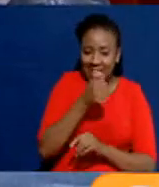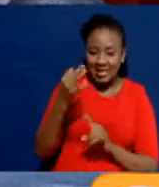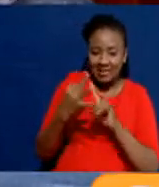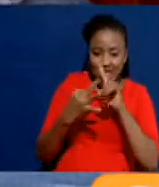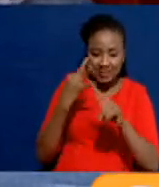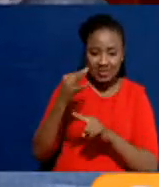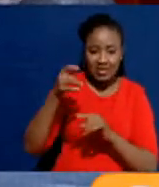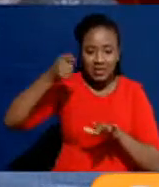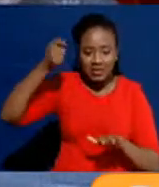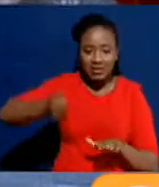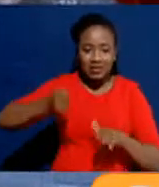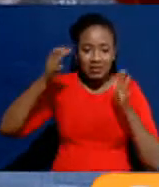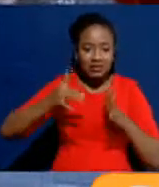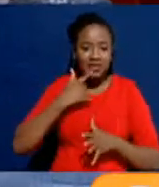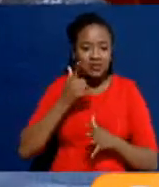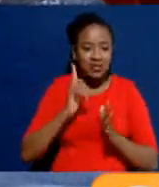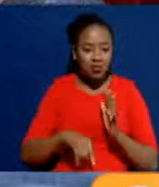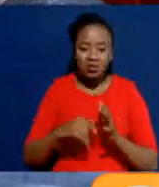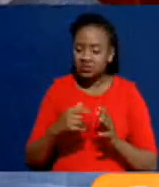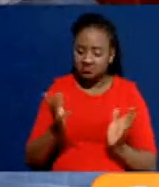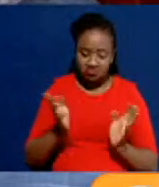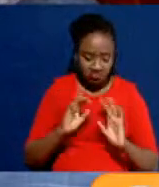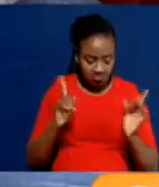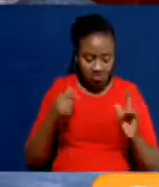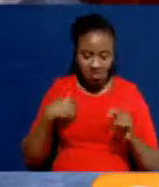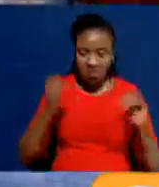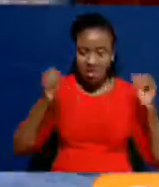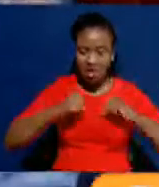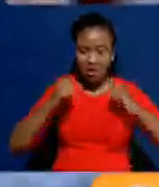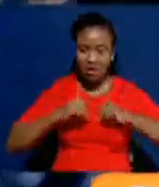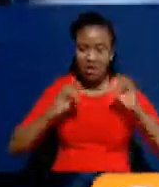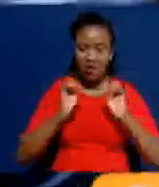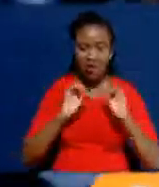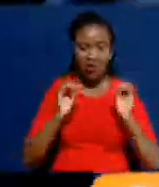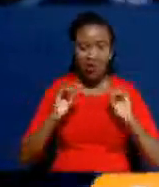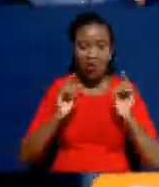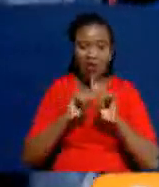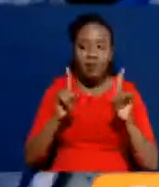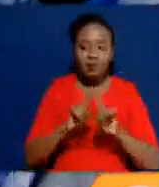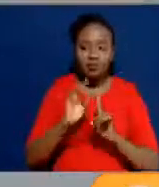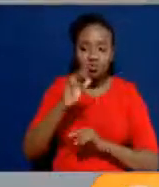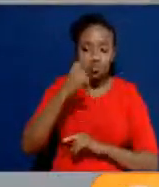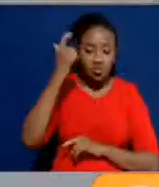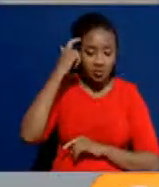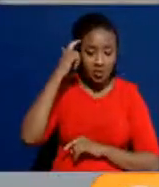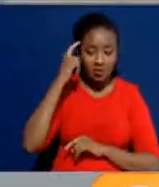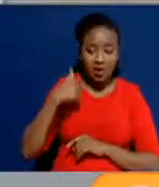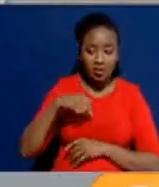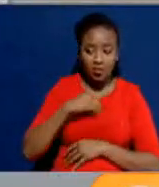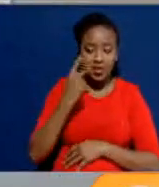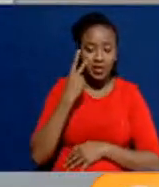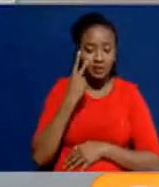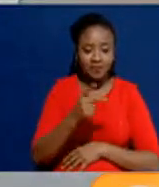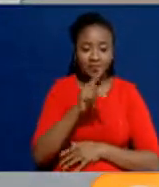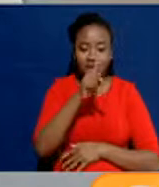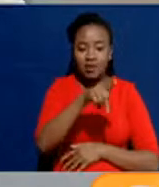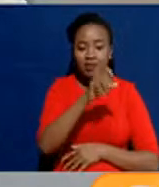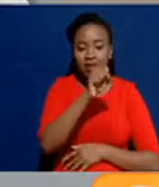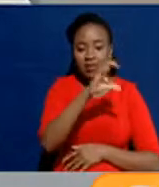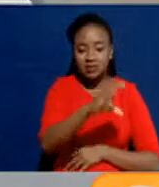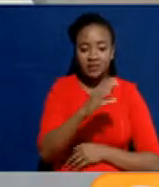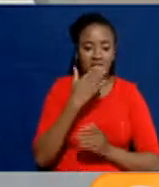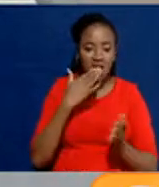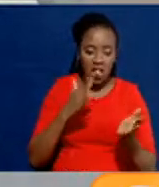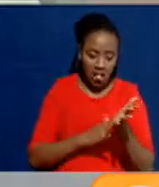entire, yes, 15. But there's something they didn't get into, the nitty-gritties of it, because remember we're looking at the Public Service Commission letter